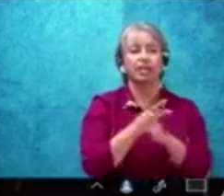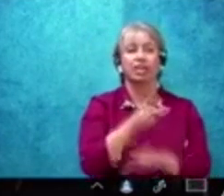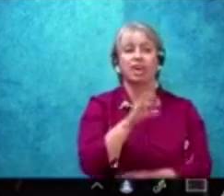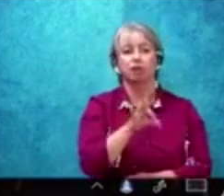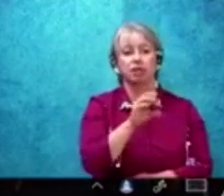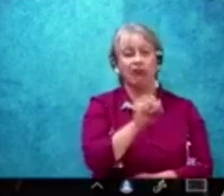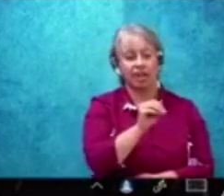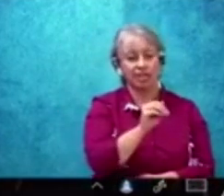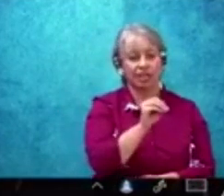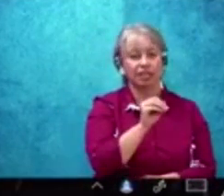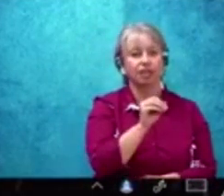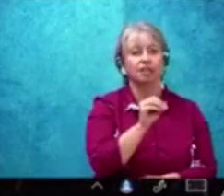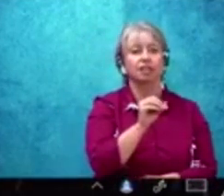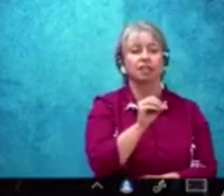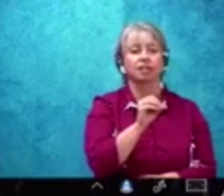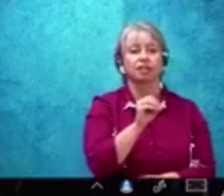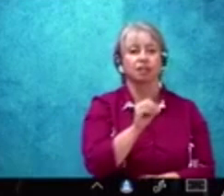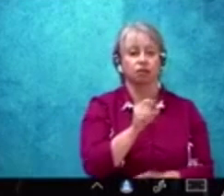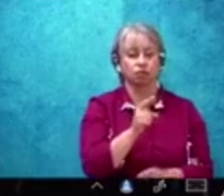that's right.